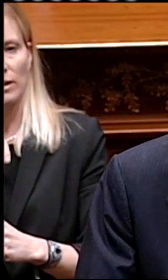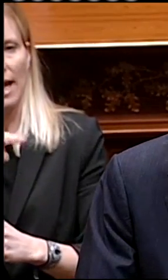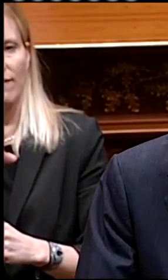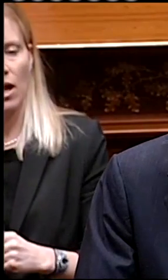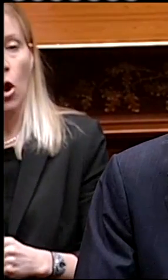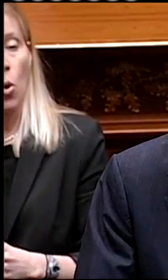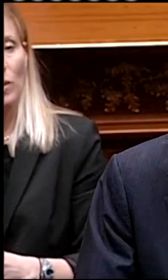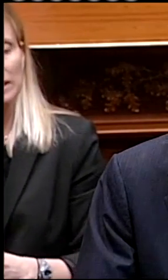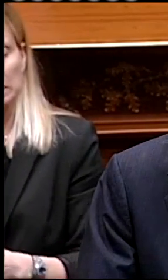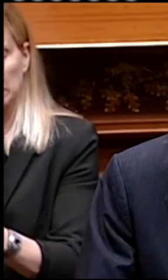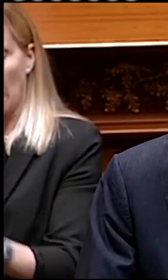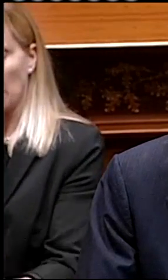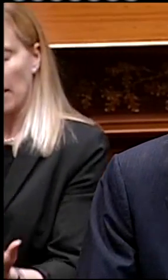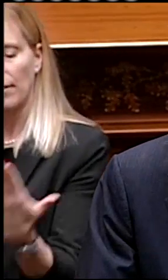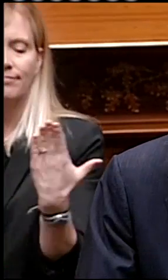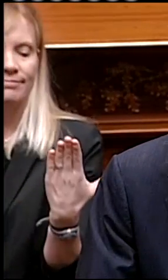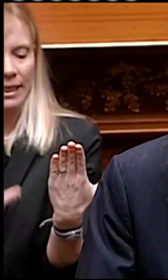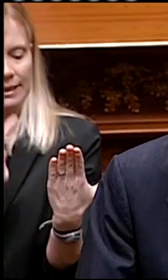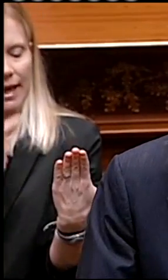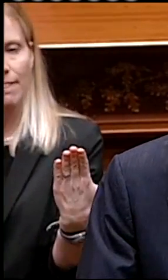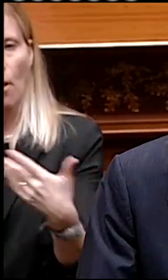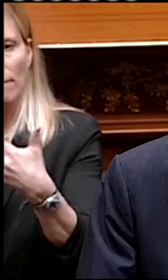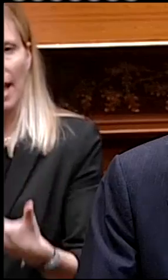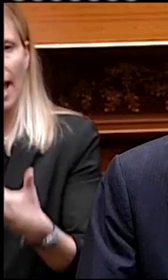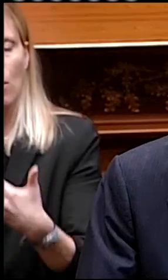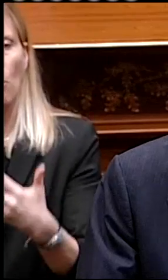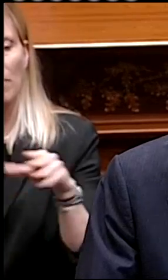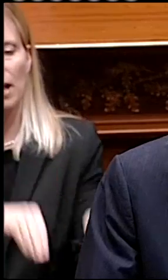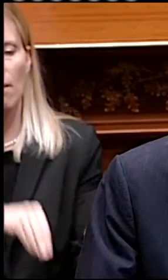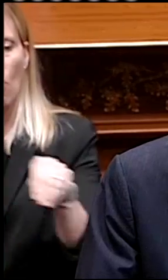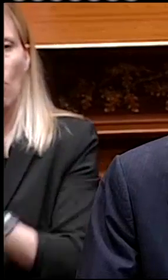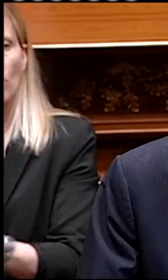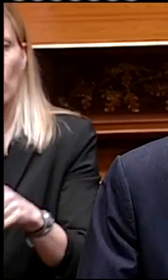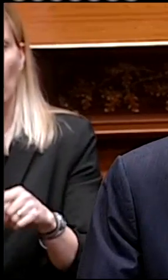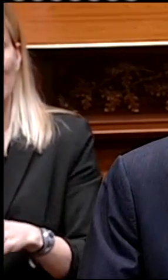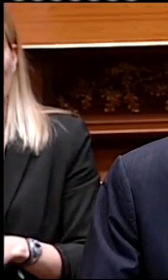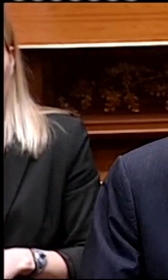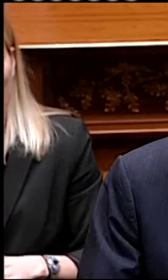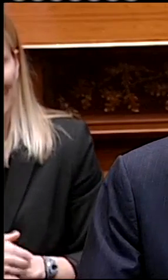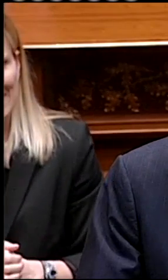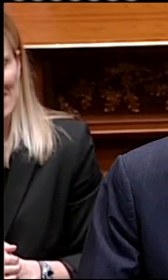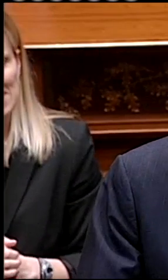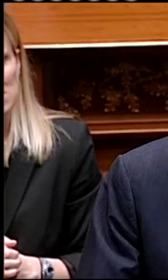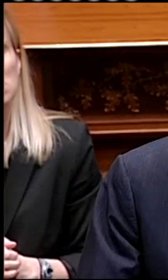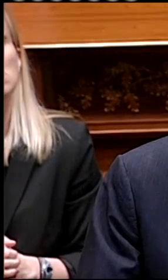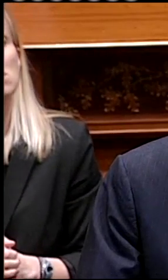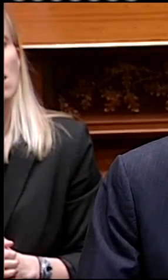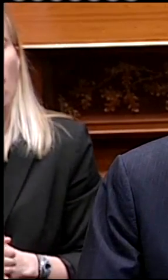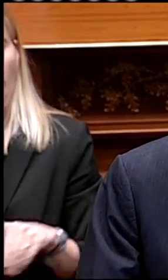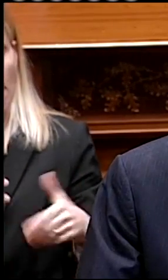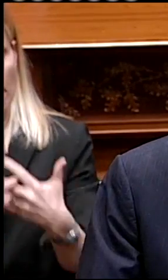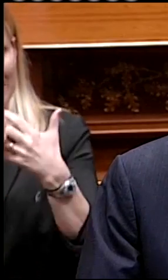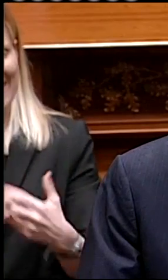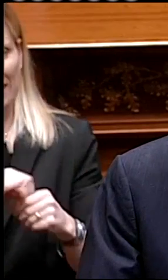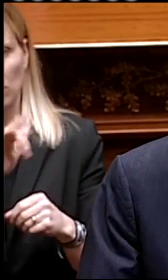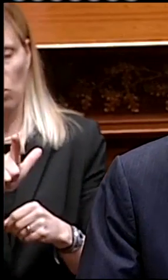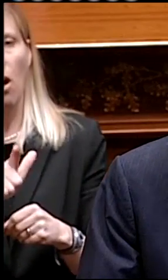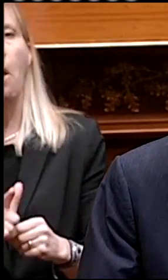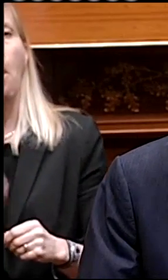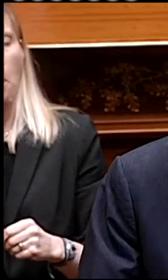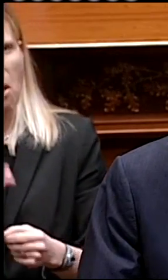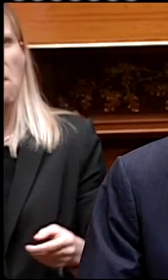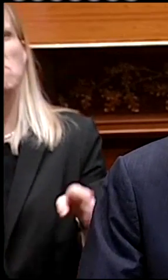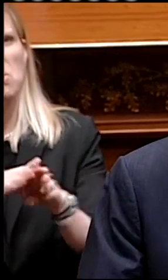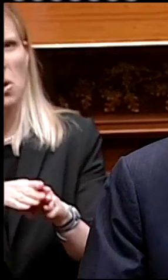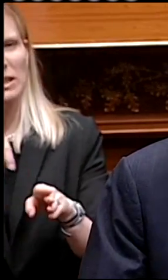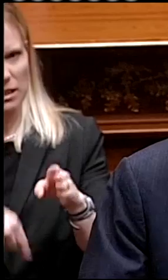Recently, he got a letter saying their plant is being moved to Indiana. And the plant in Illinois is expected to